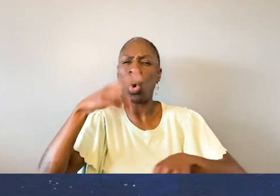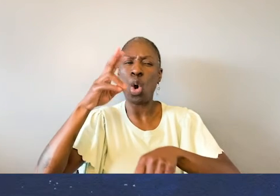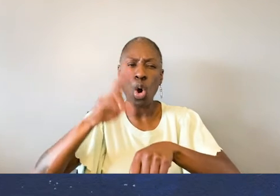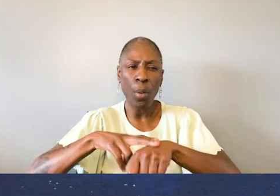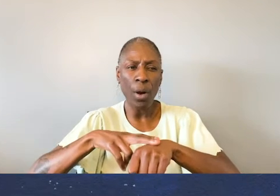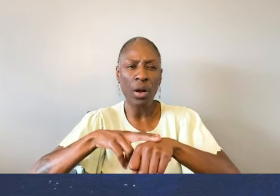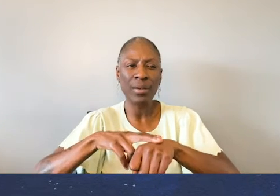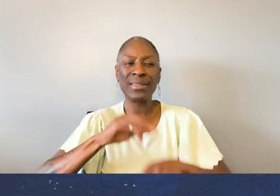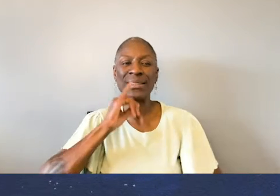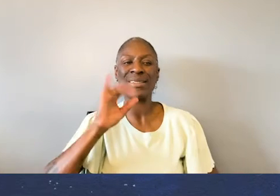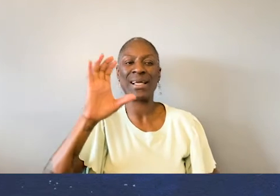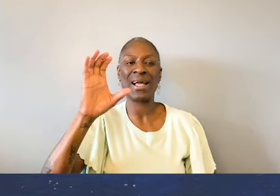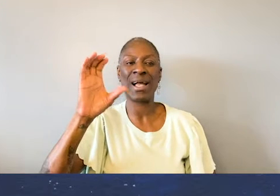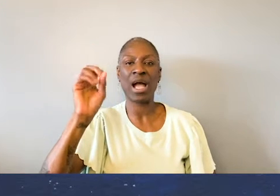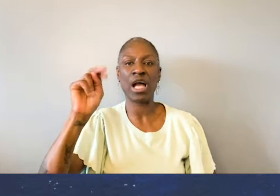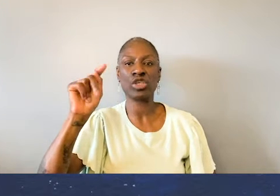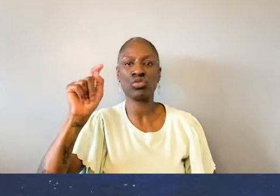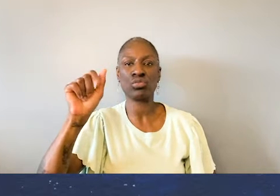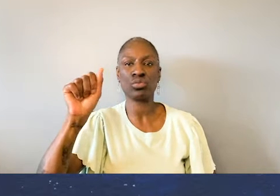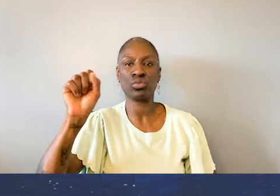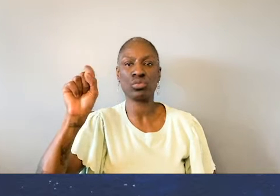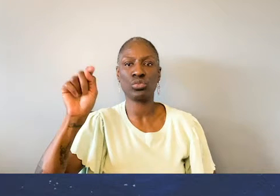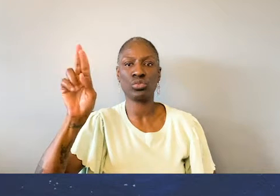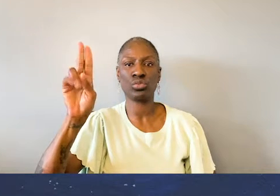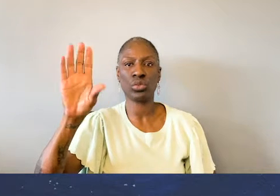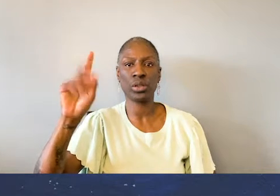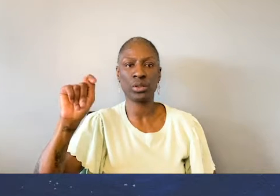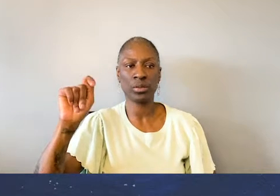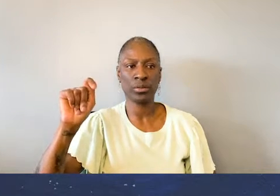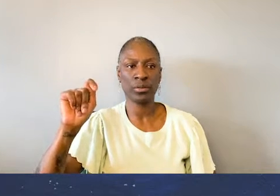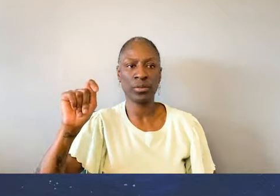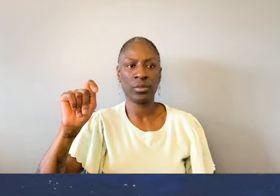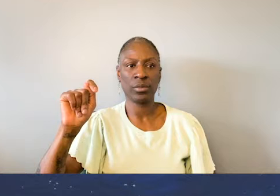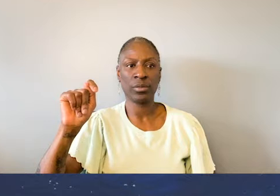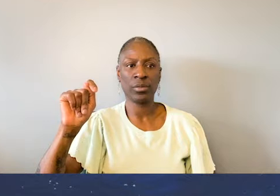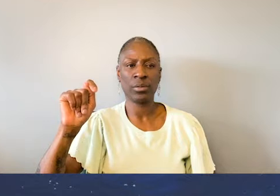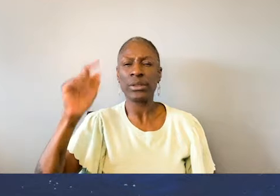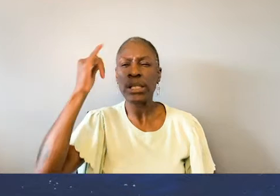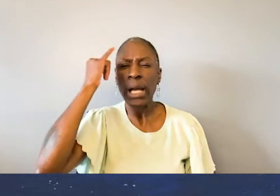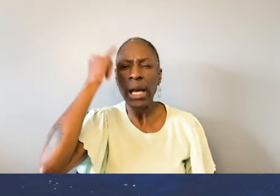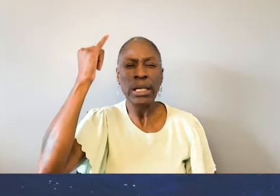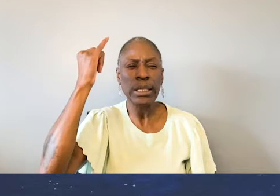Normal is a Construct by Megan Bent.